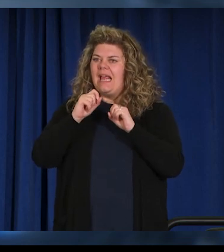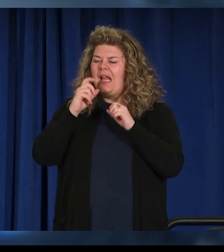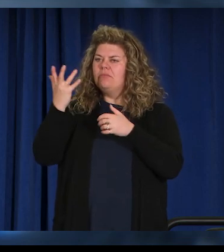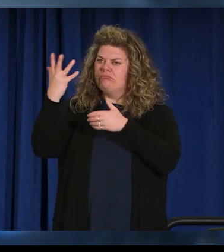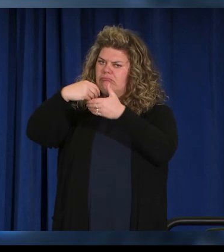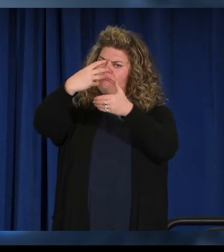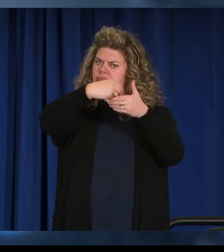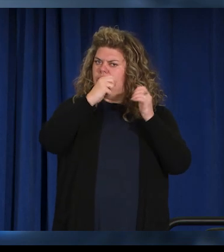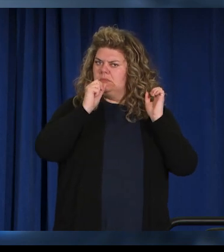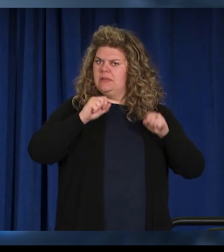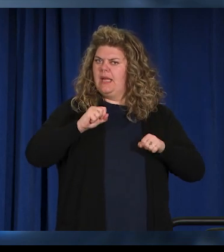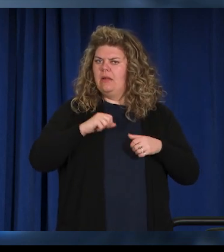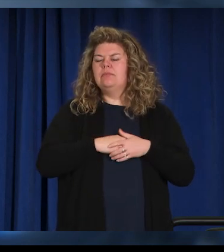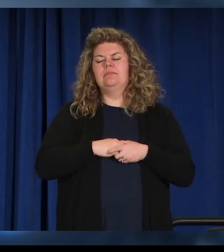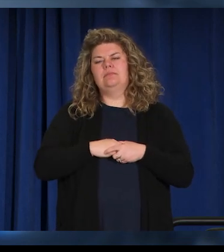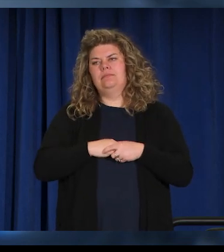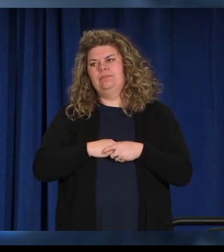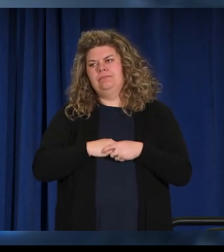and community.